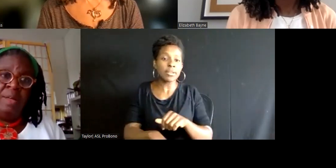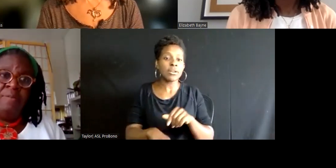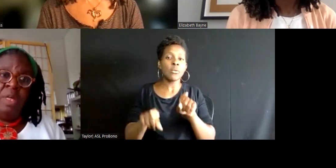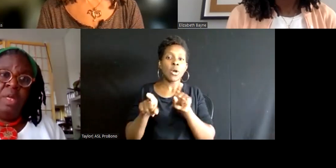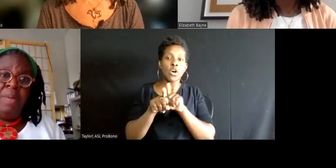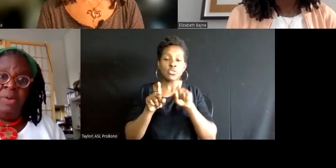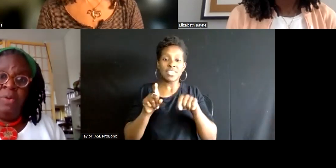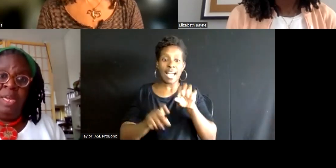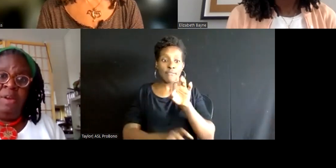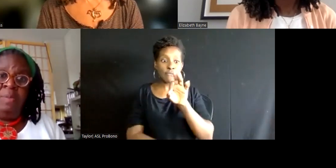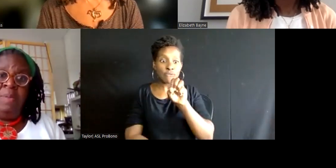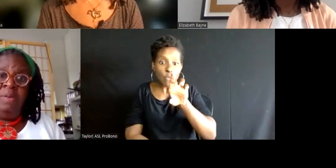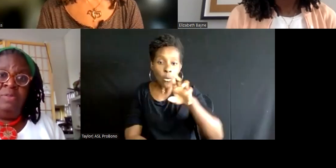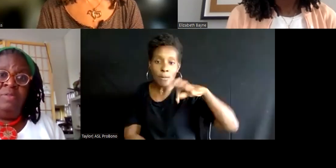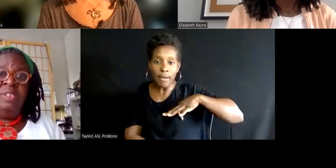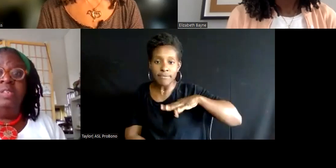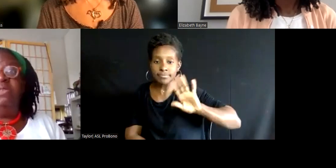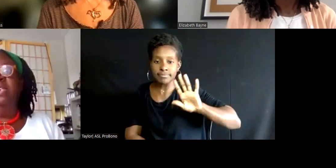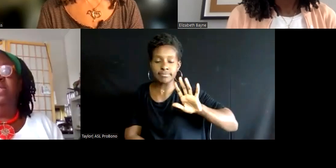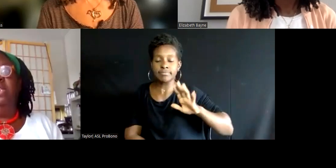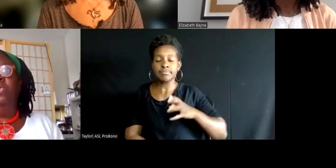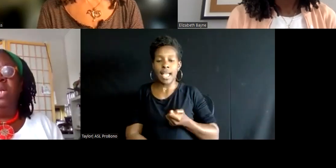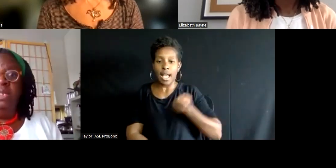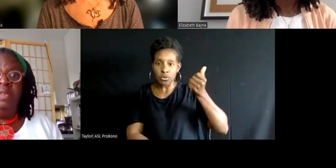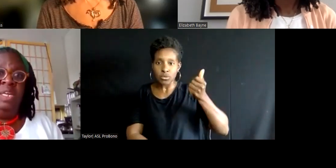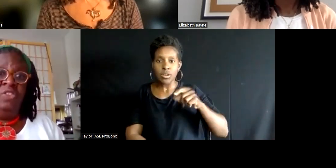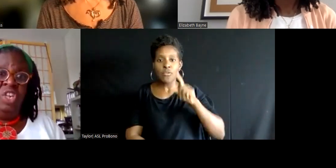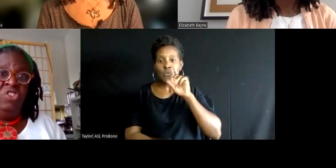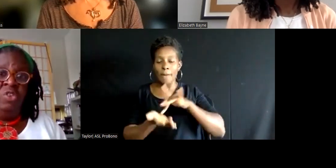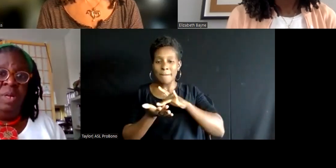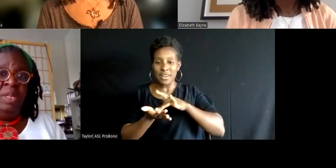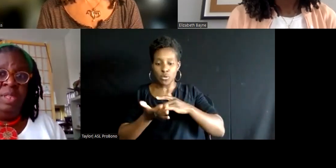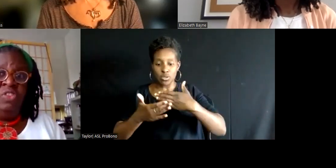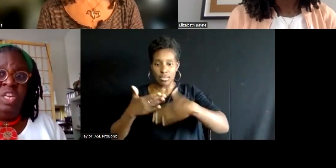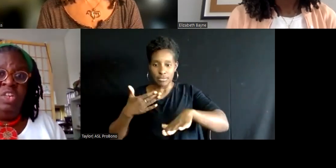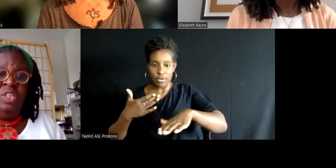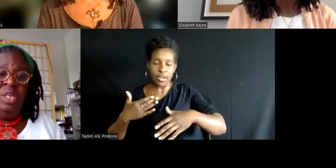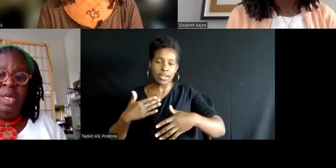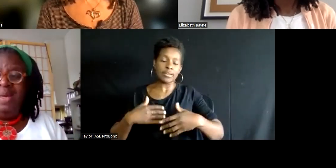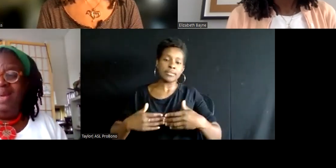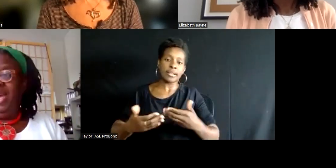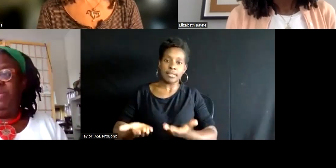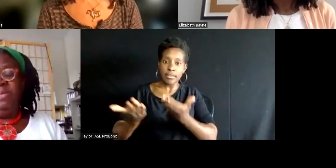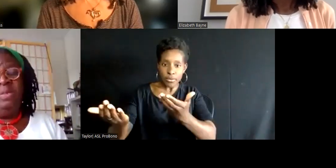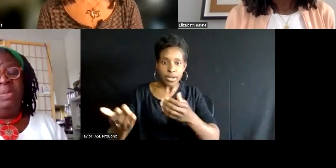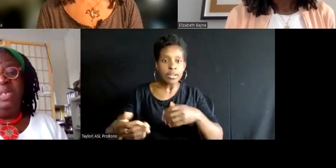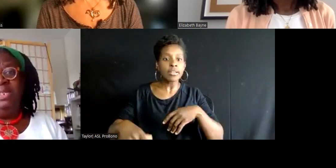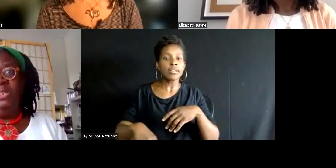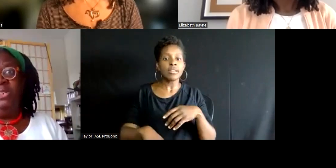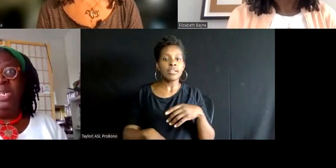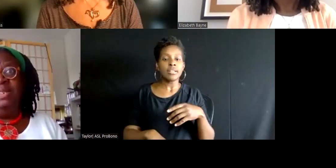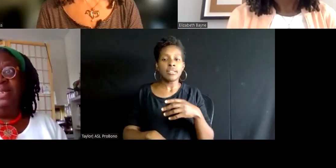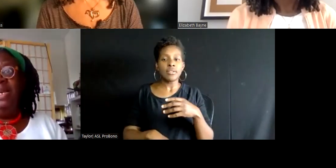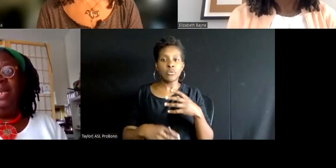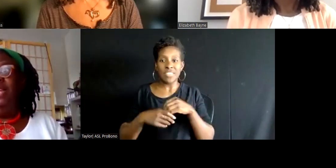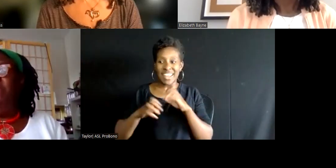out of medical care and medical service delivery, as well as education around health education, and absolutely begin